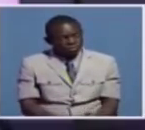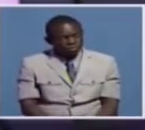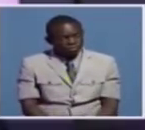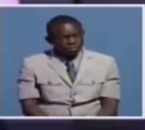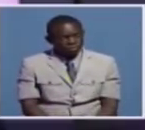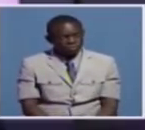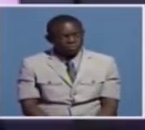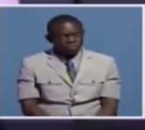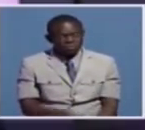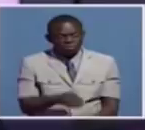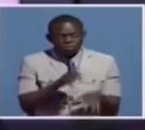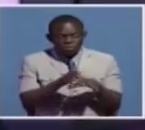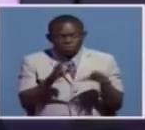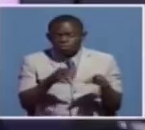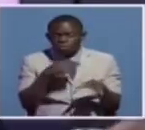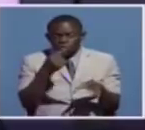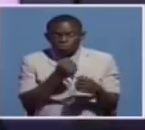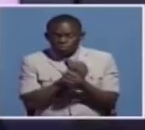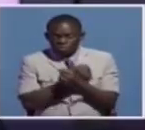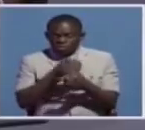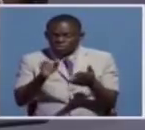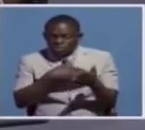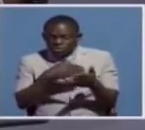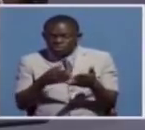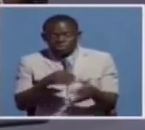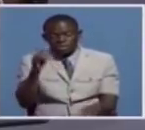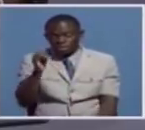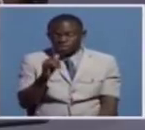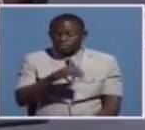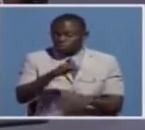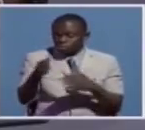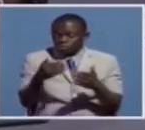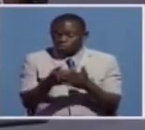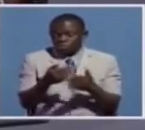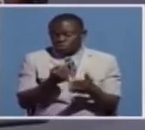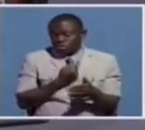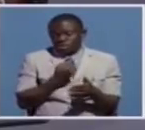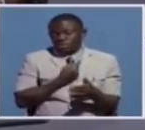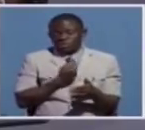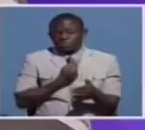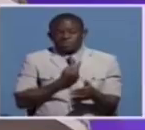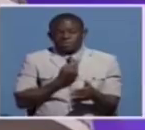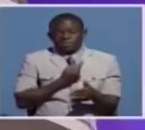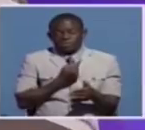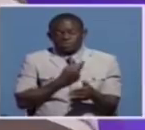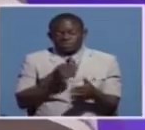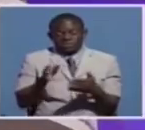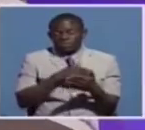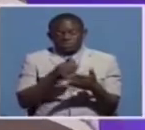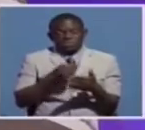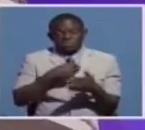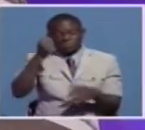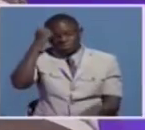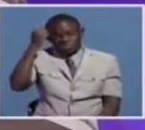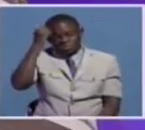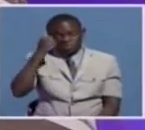inherited that from him? Yes, yes, the guitar, except singing. Me. Except me. But all the others, they've got this talent for singing. And late